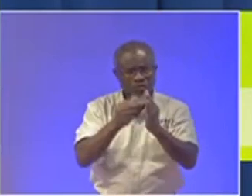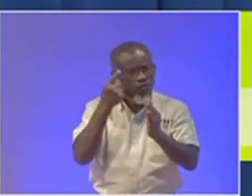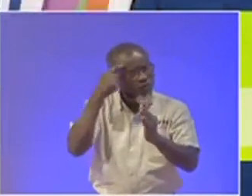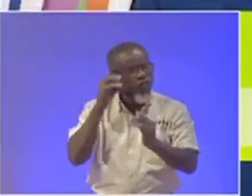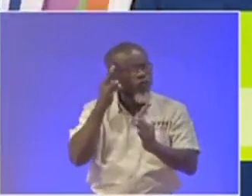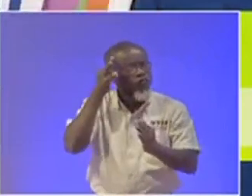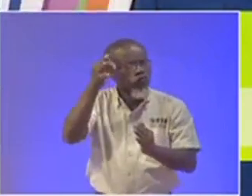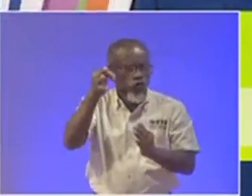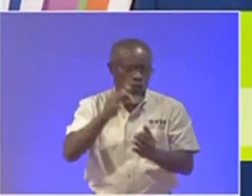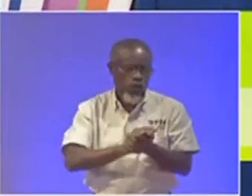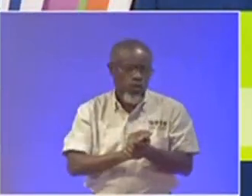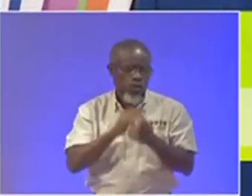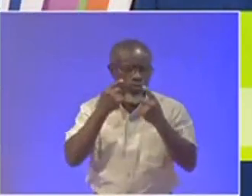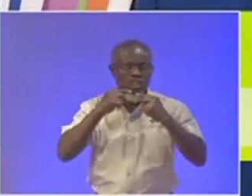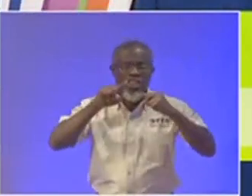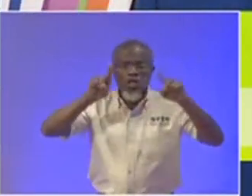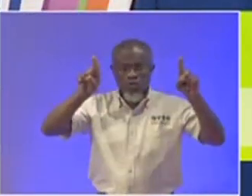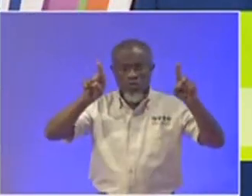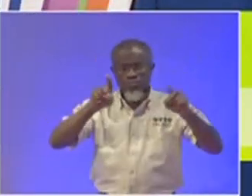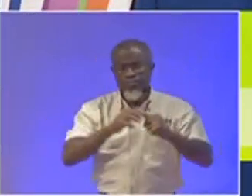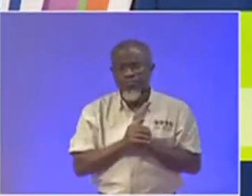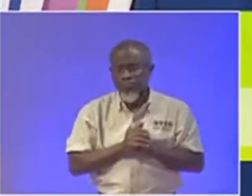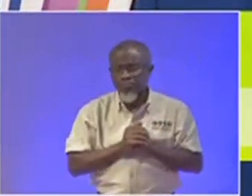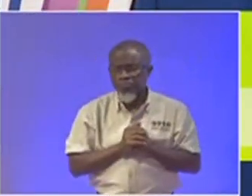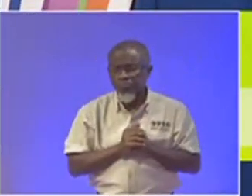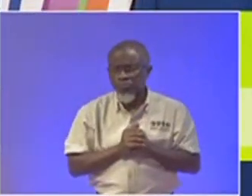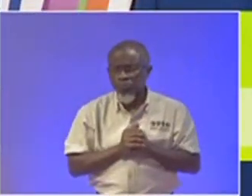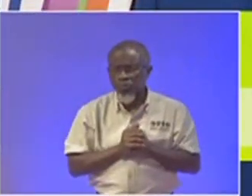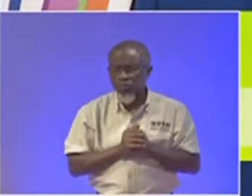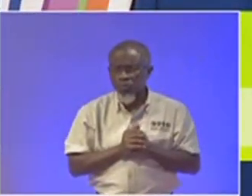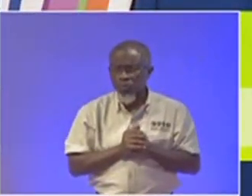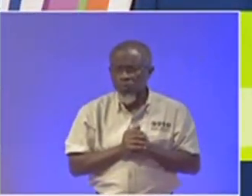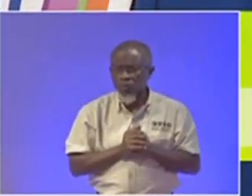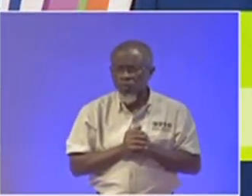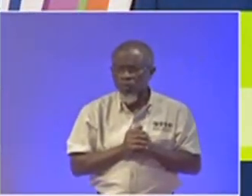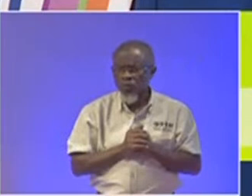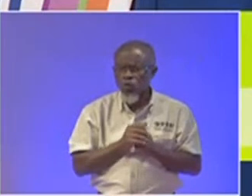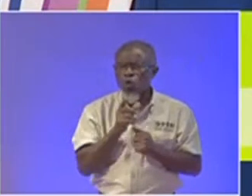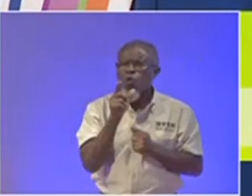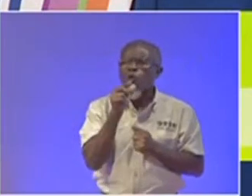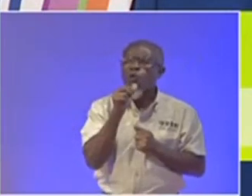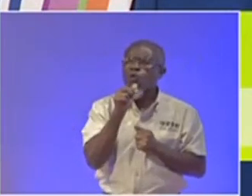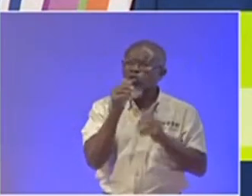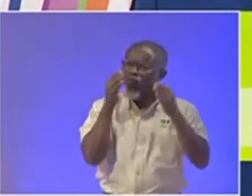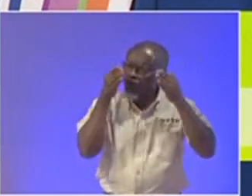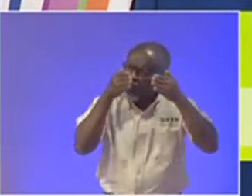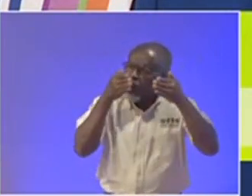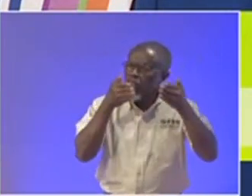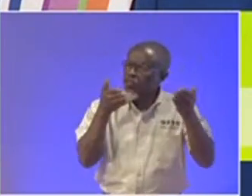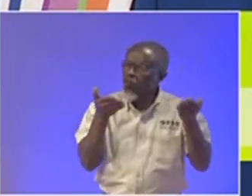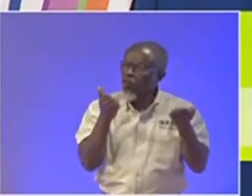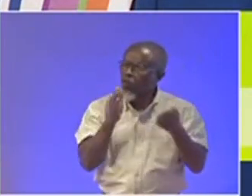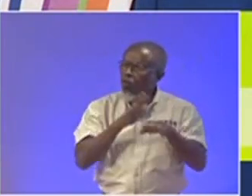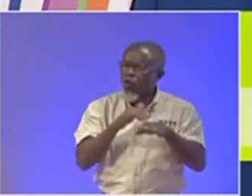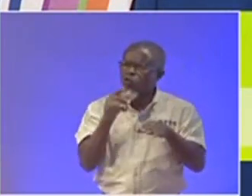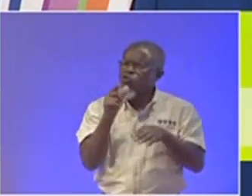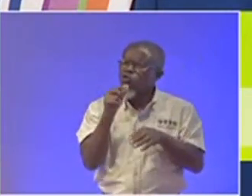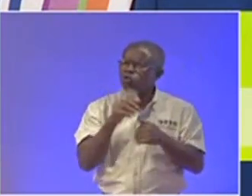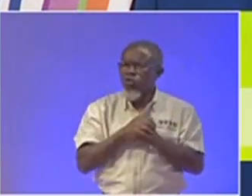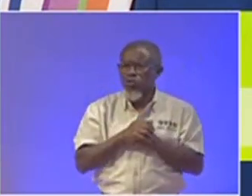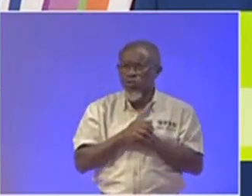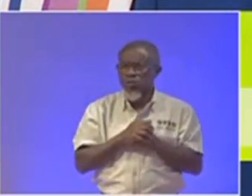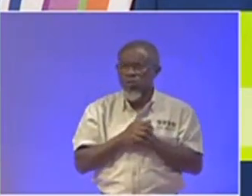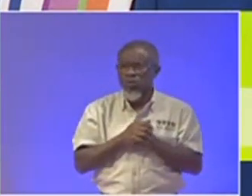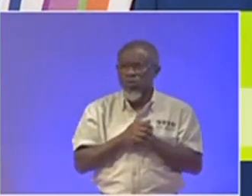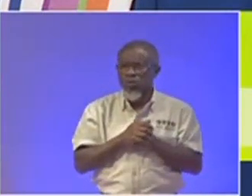terms of those successful students, when I ask the question, who do you cater to, who's your target grouping, and I realized that it was so